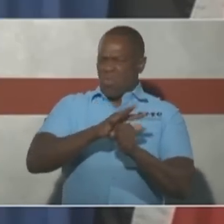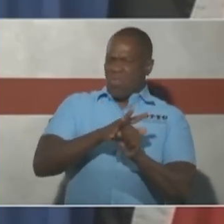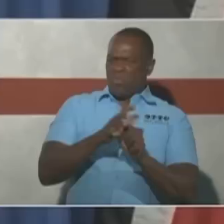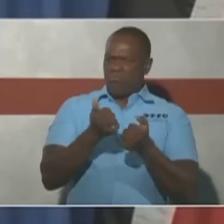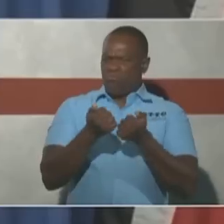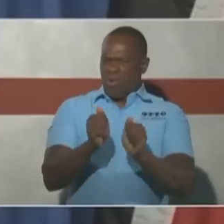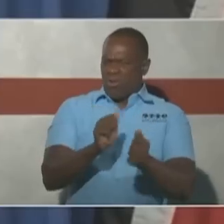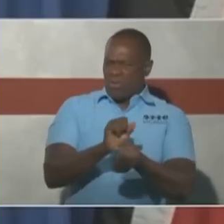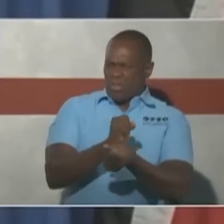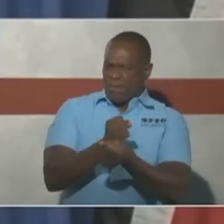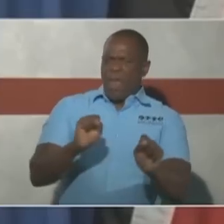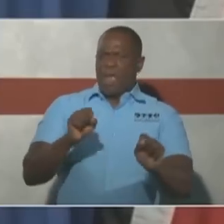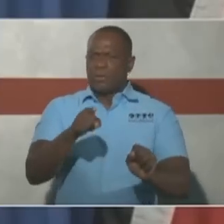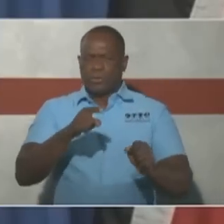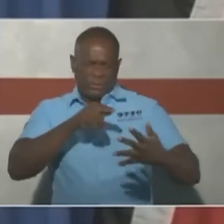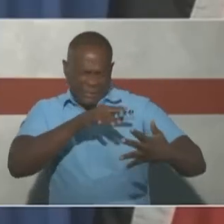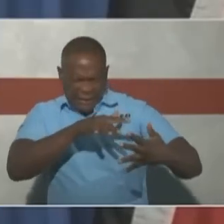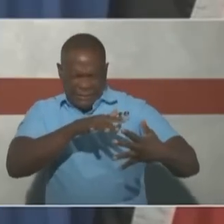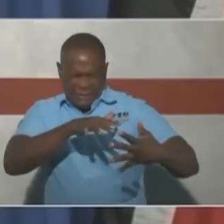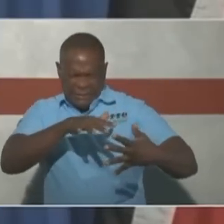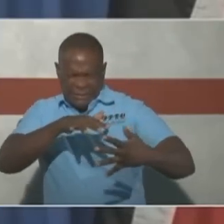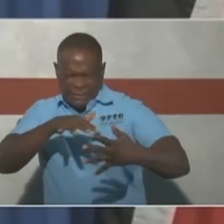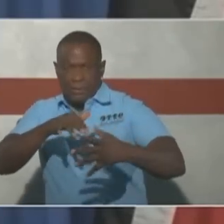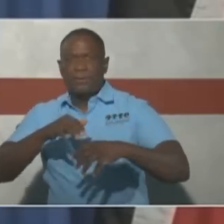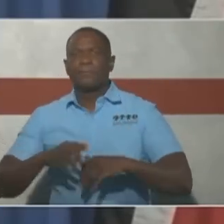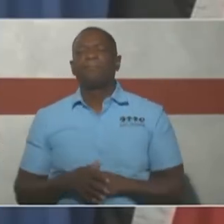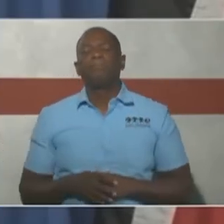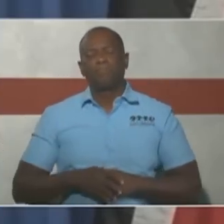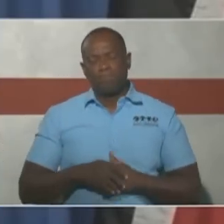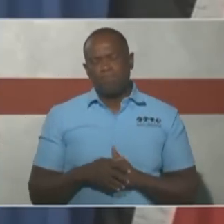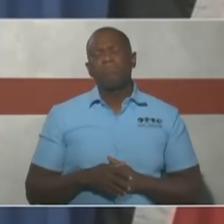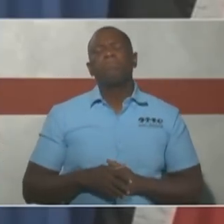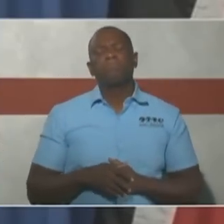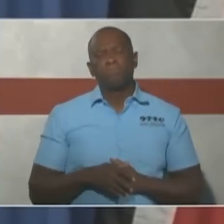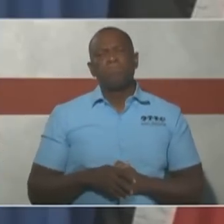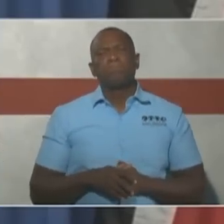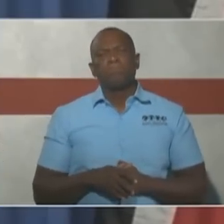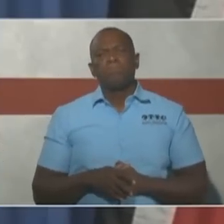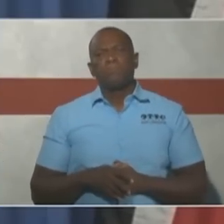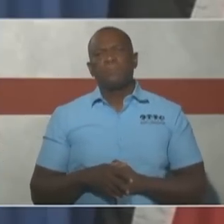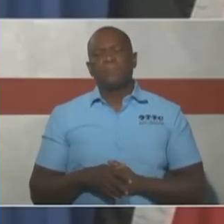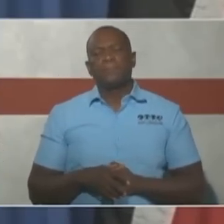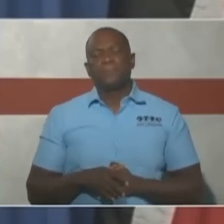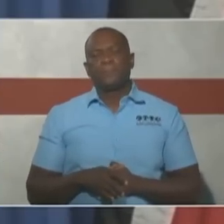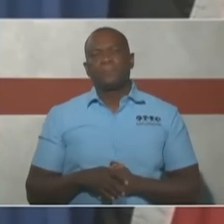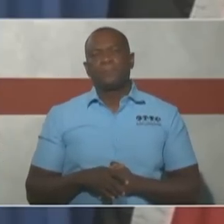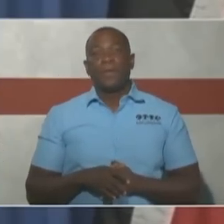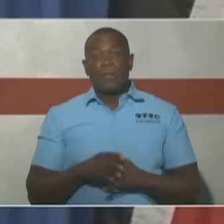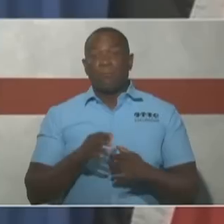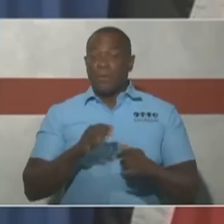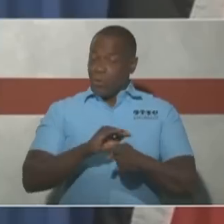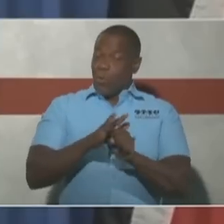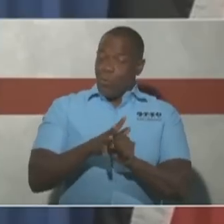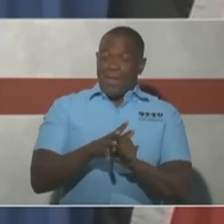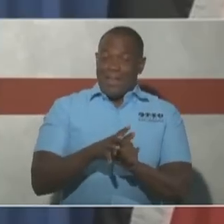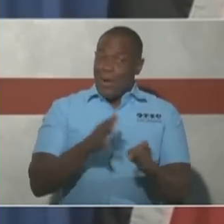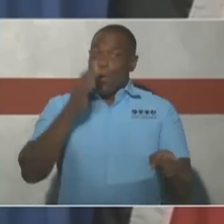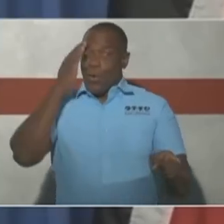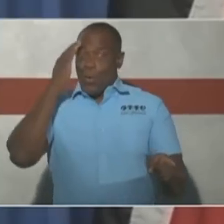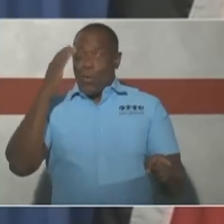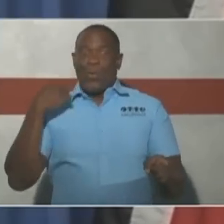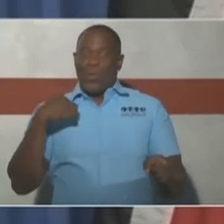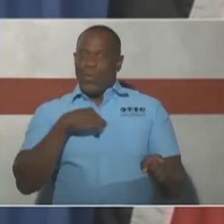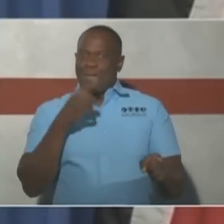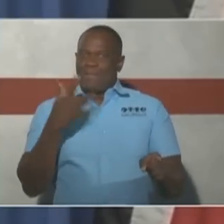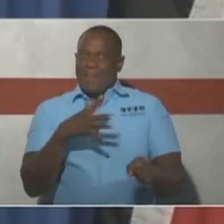to survive, because we are now in a post-vaccination period and the virus knows that and